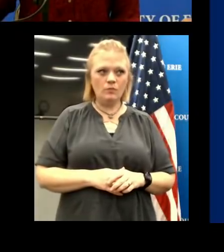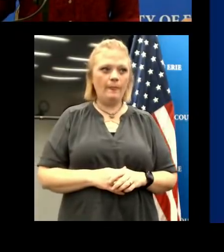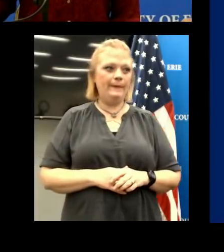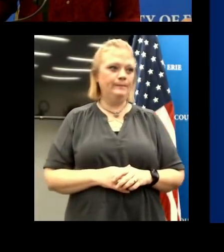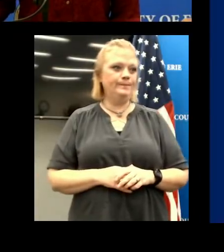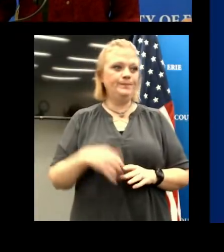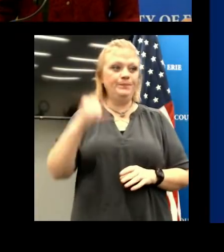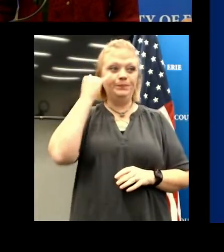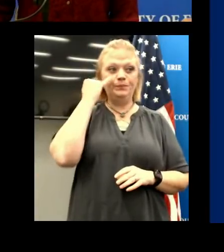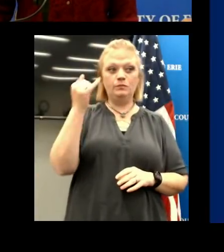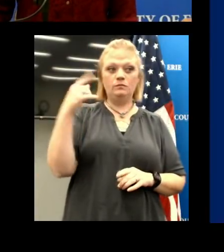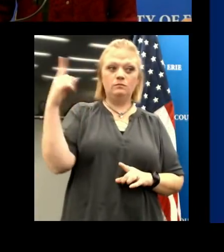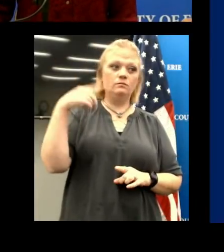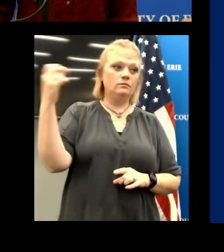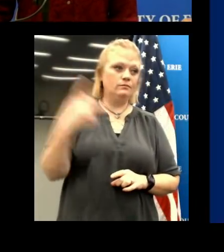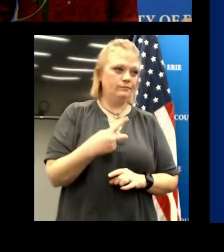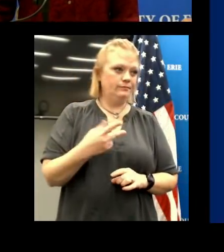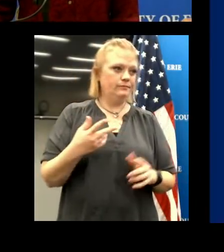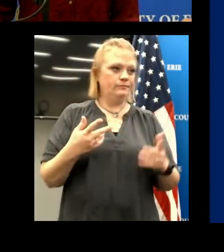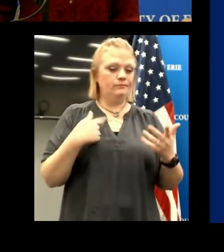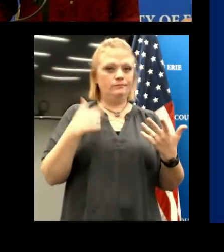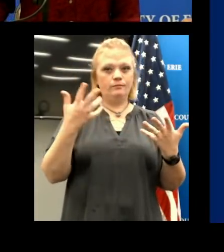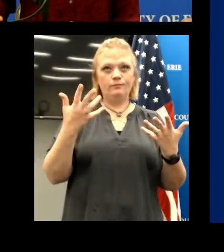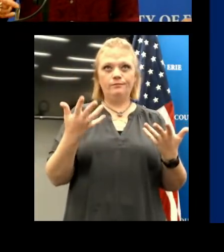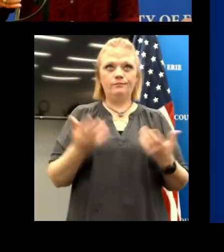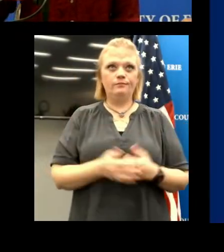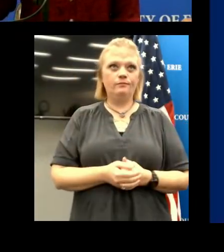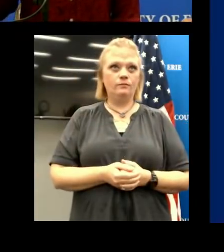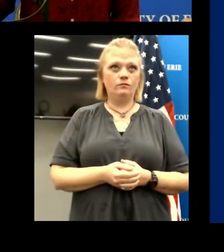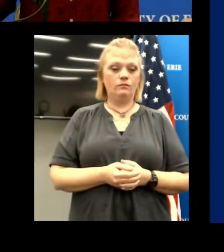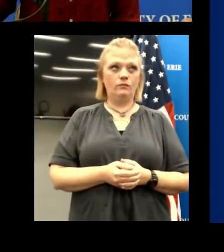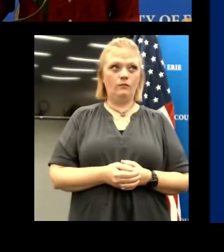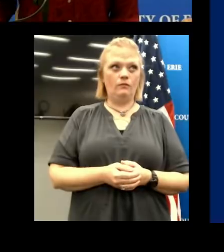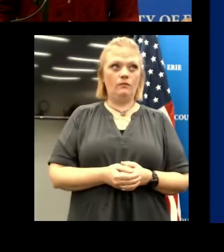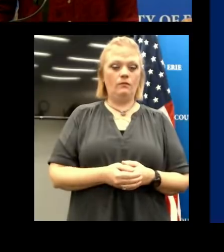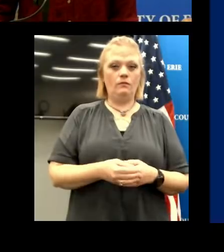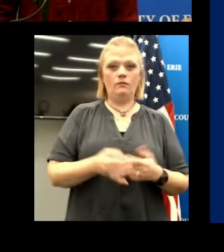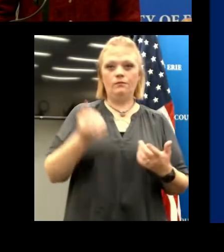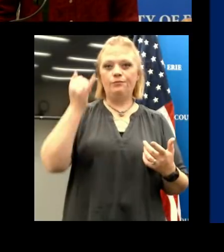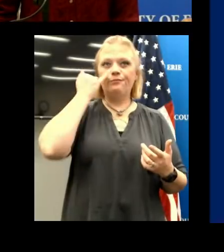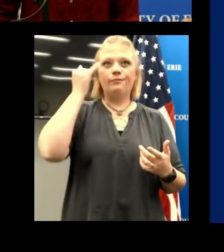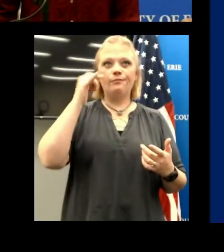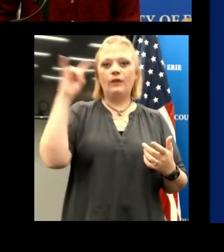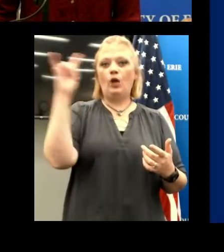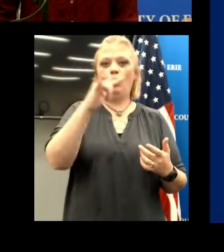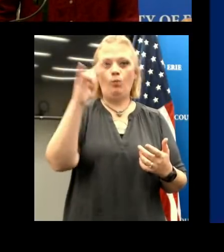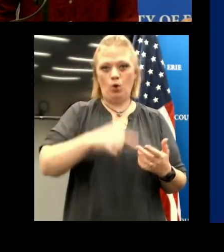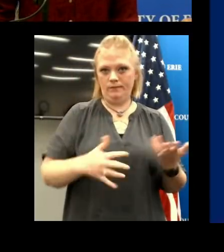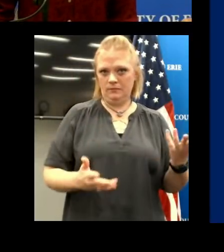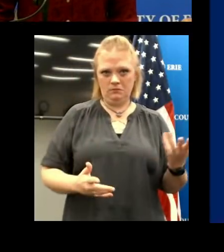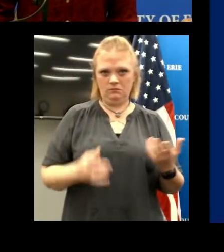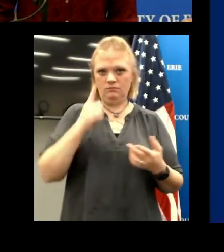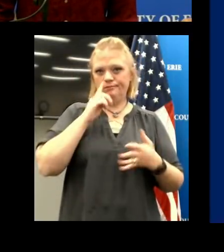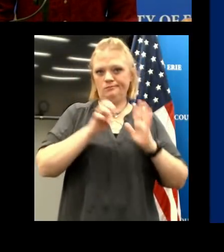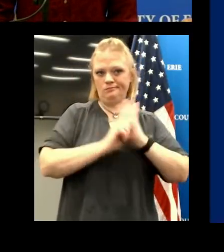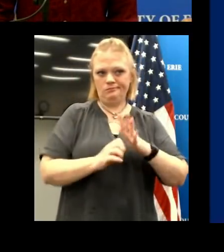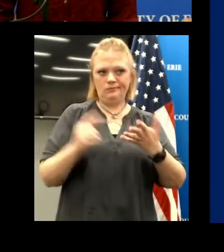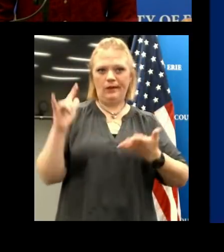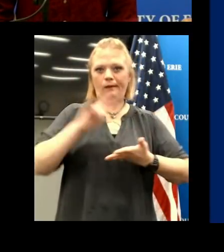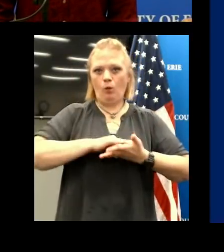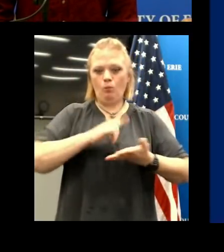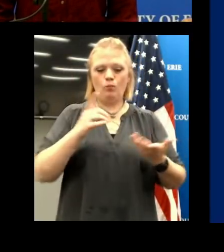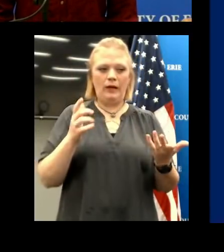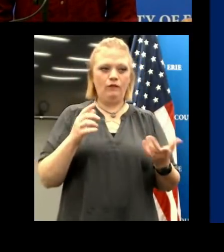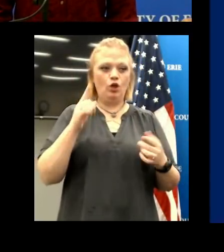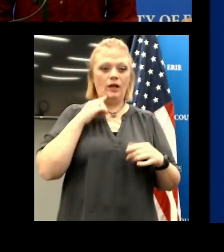you return and you want to, if you're in the airport, the state has National